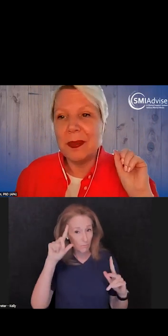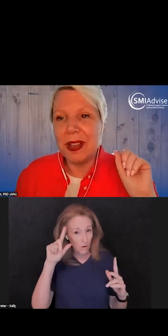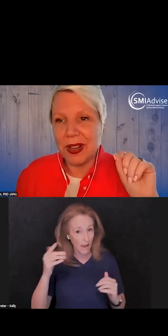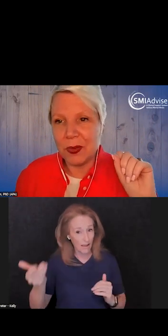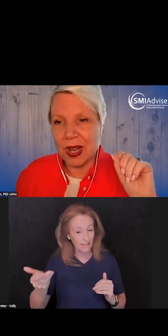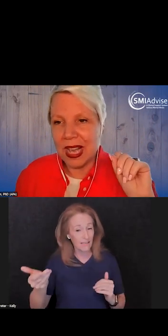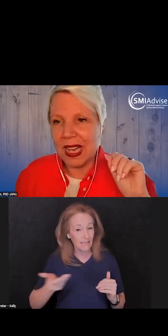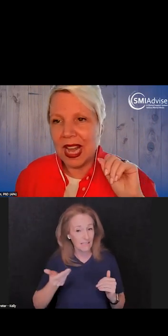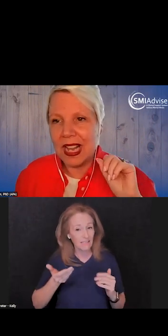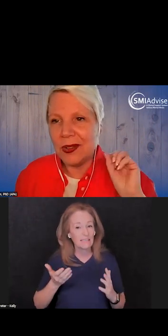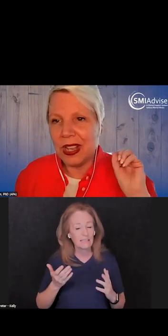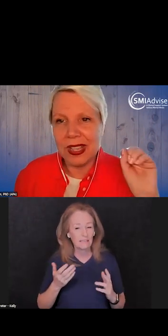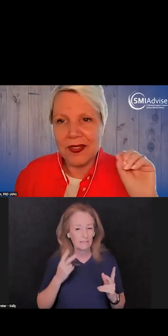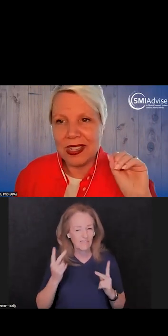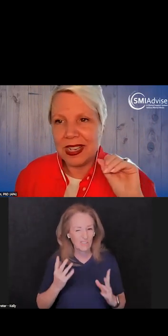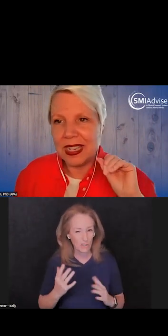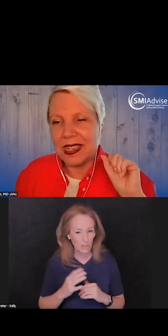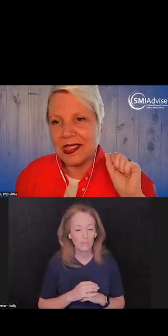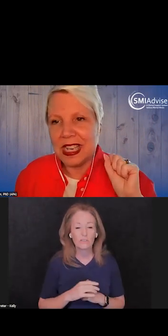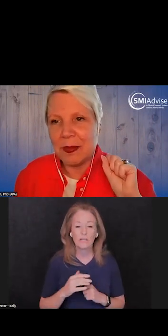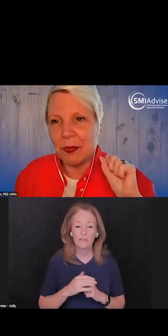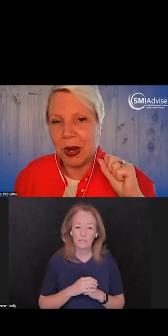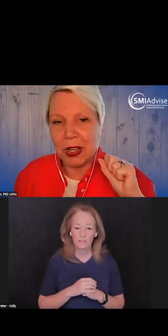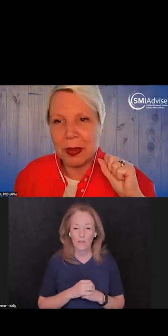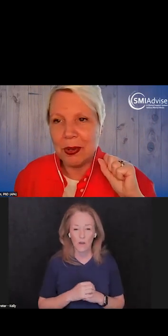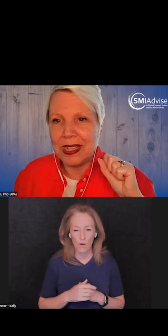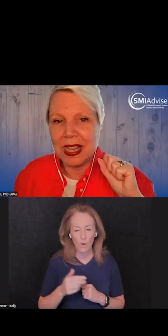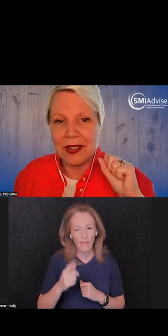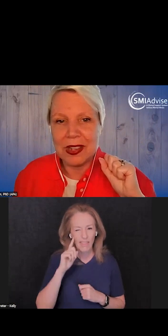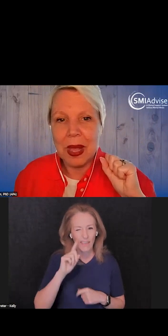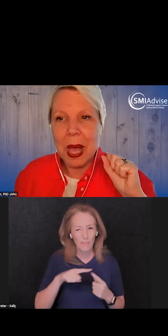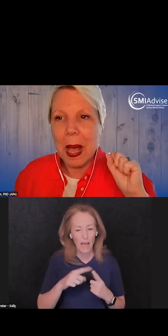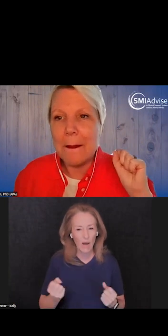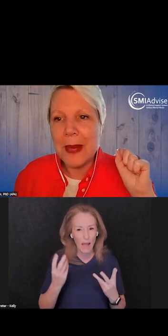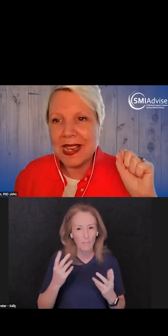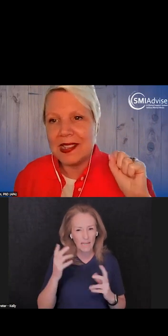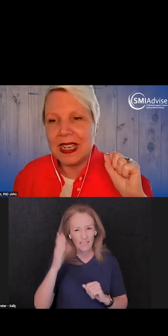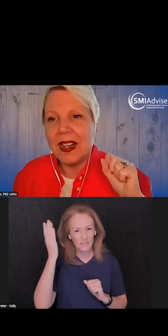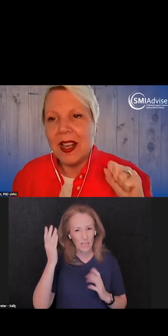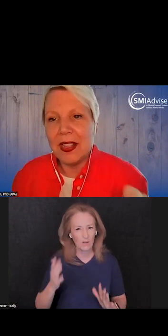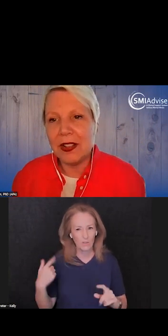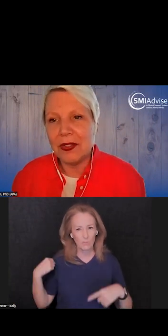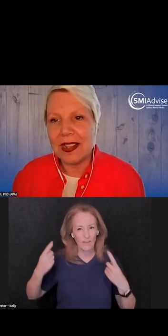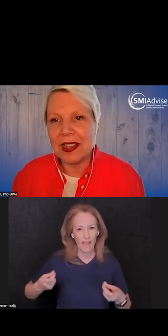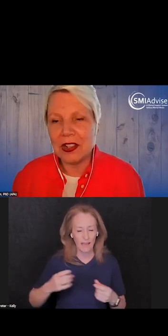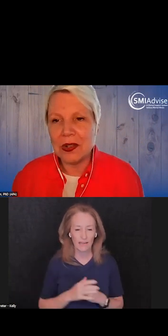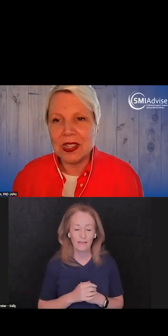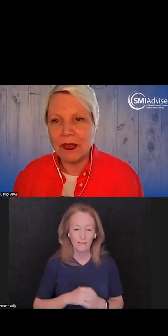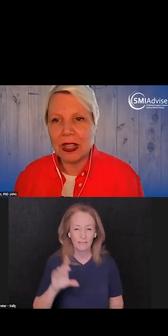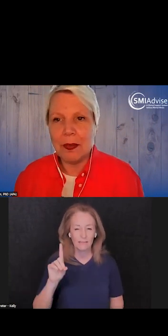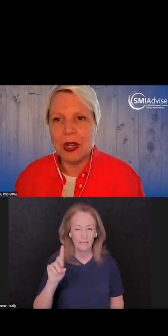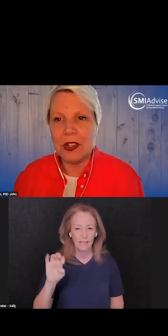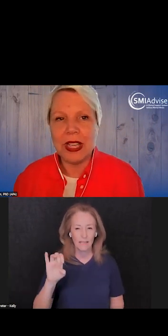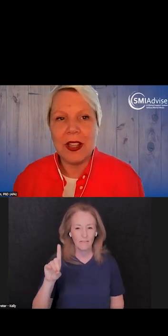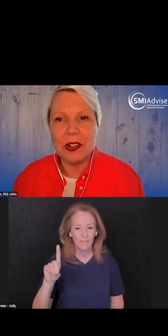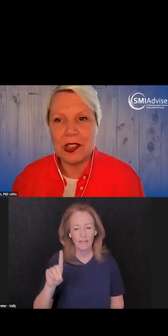it's going to be a fun one. And I know David Covington and his team are going to be putting together some amazing things for that session. So